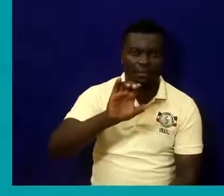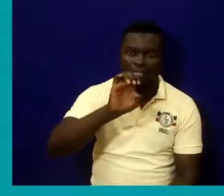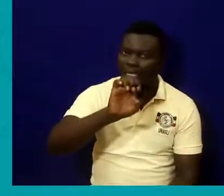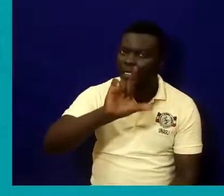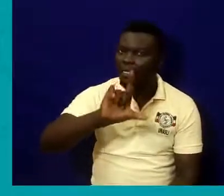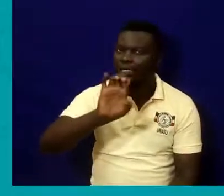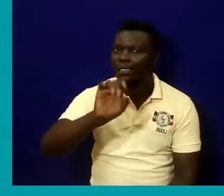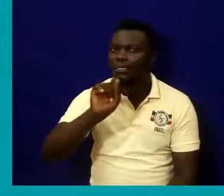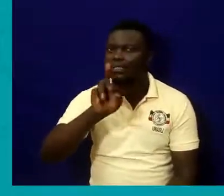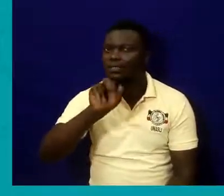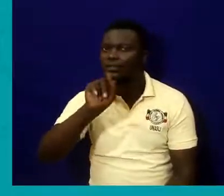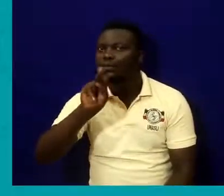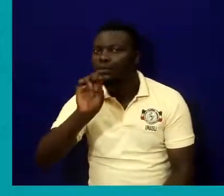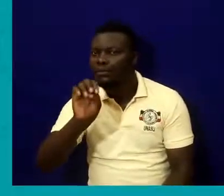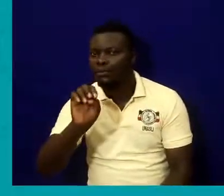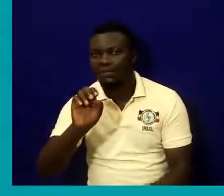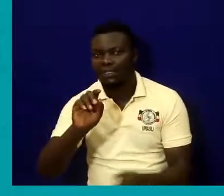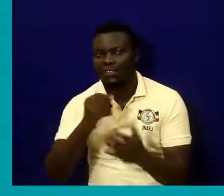Good.